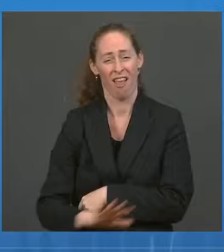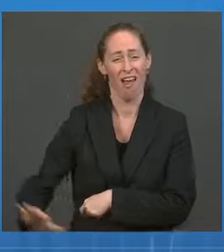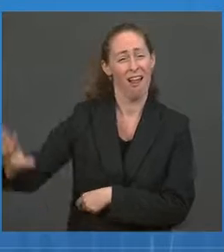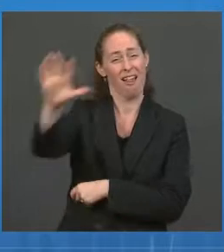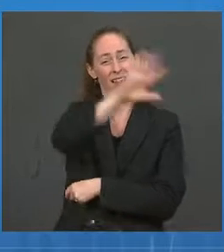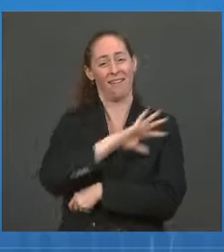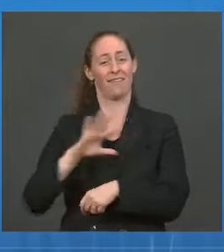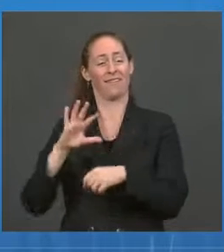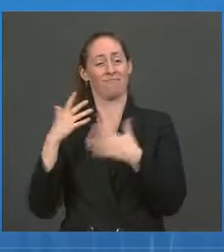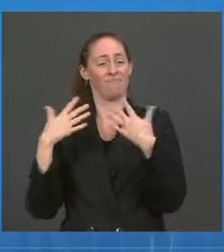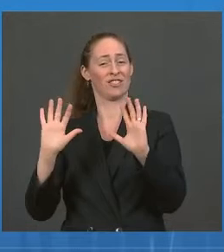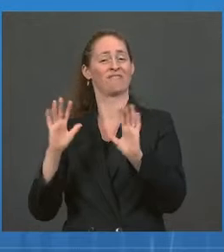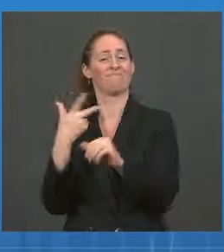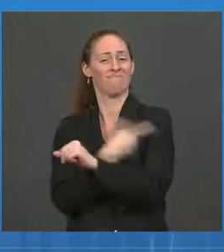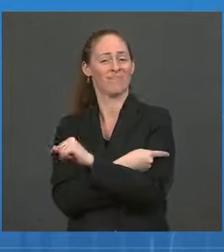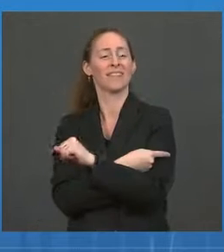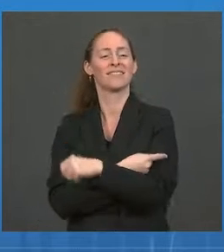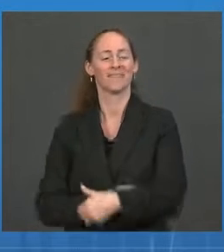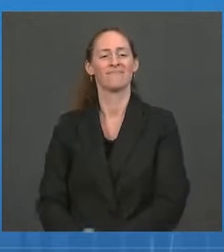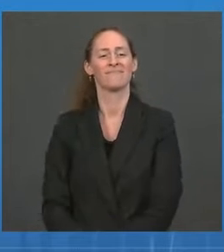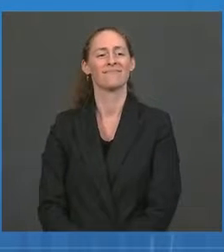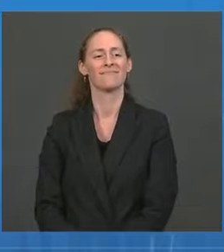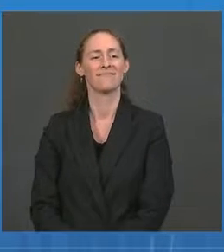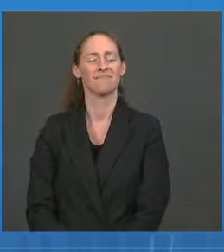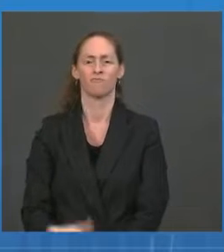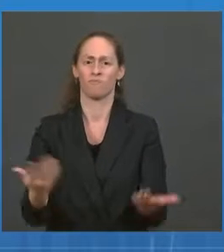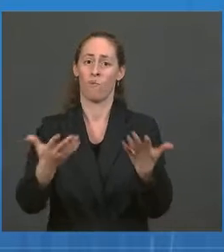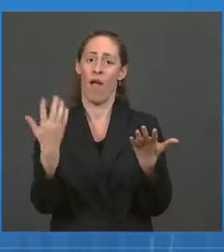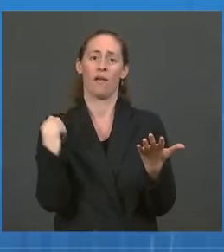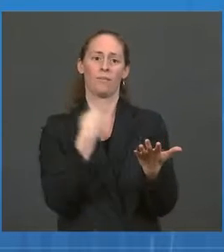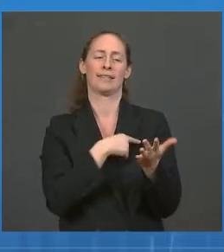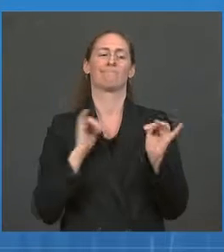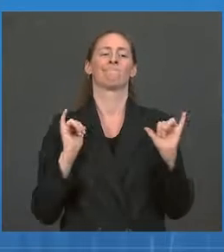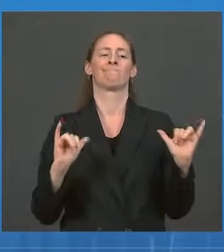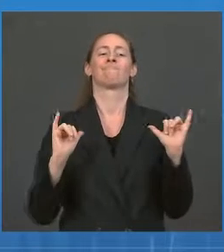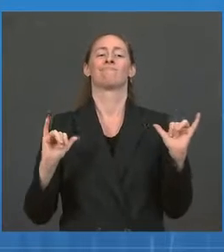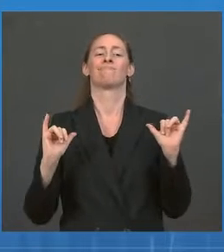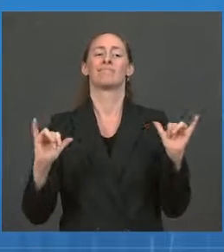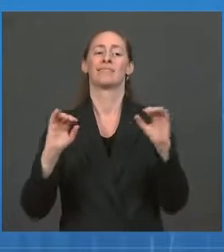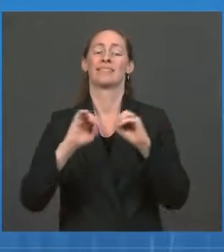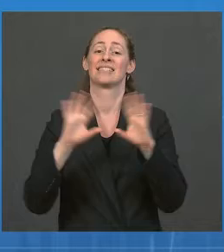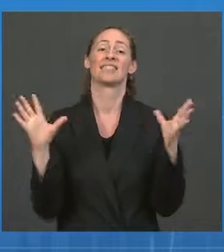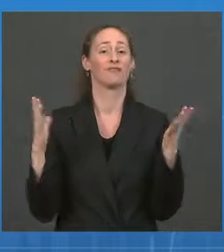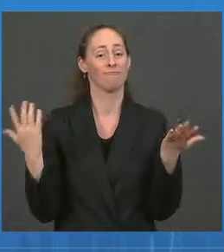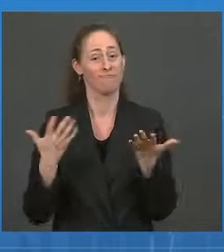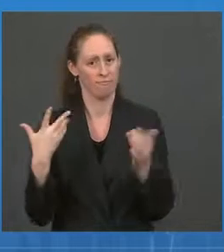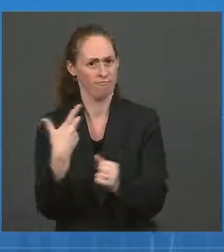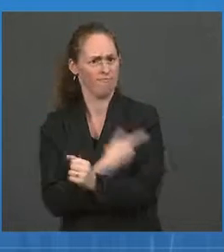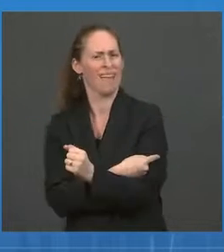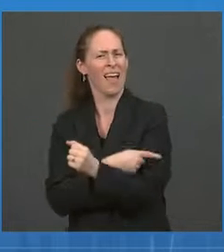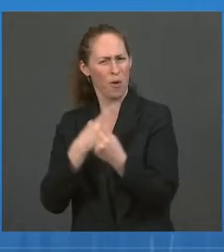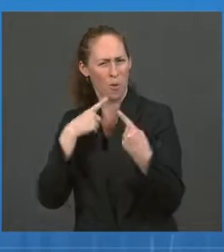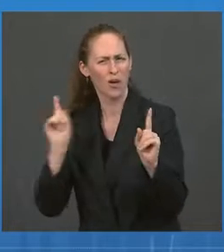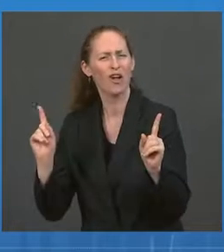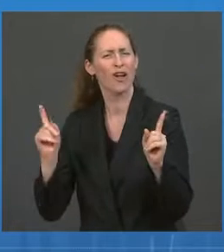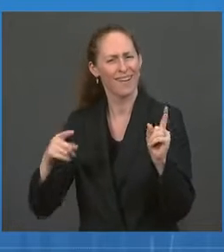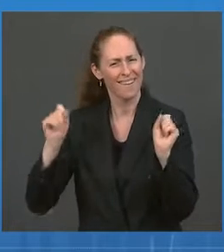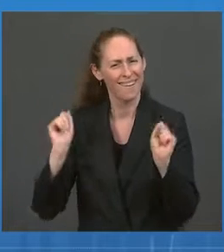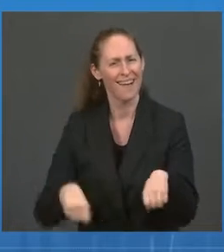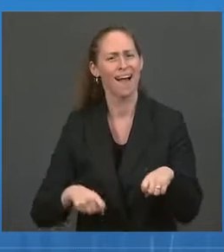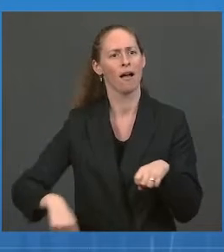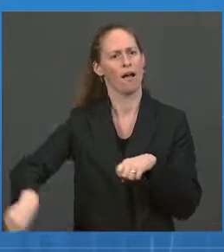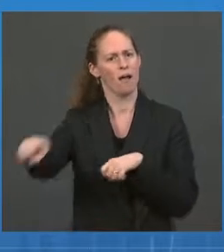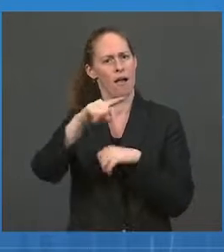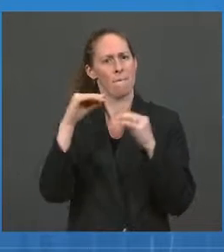So here's what we know. Vaccination requirements work. They get more Americans vaccinated, which is the